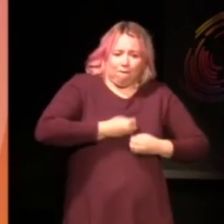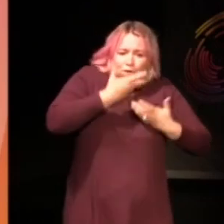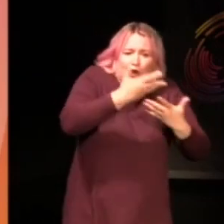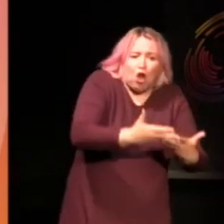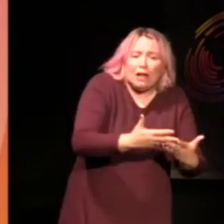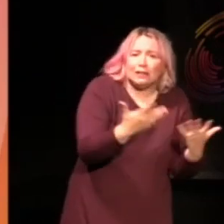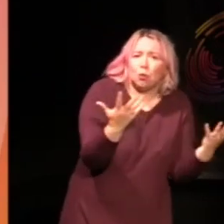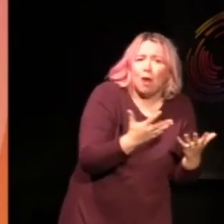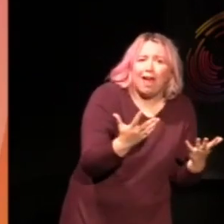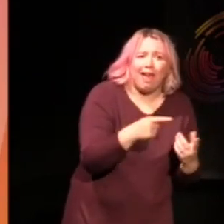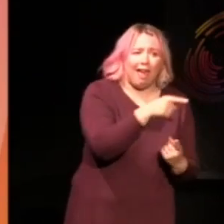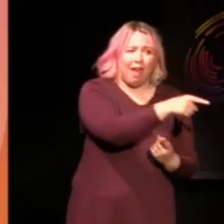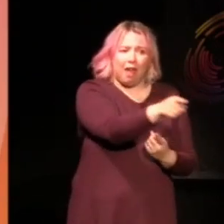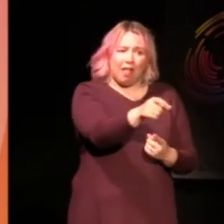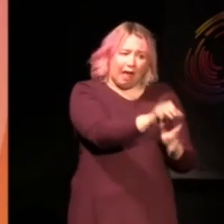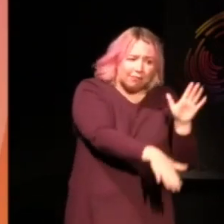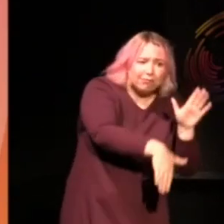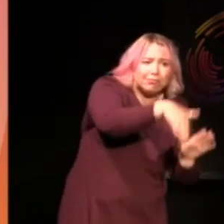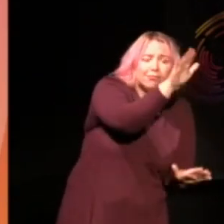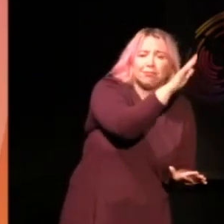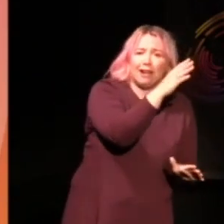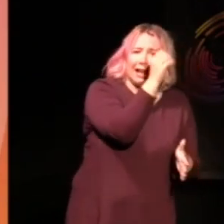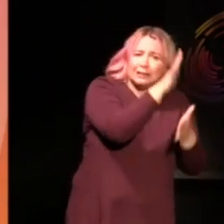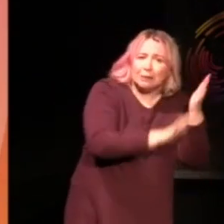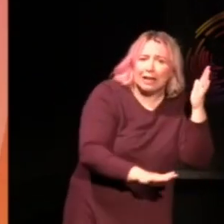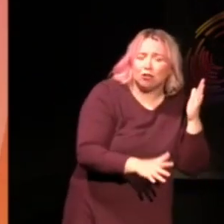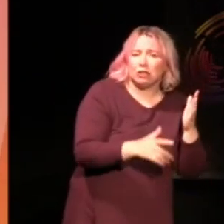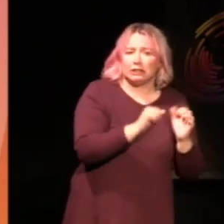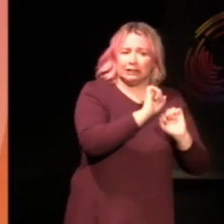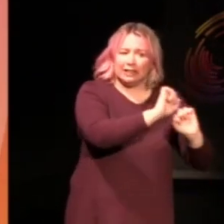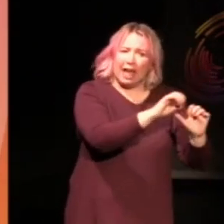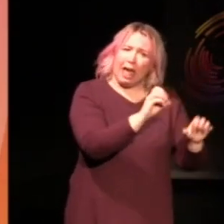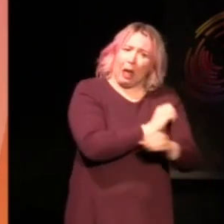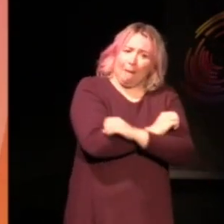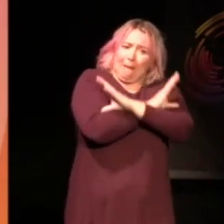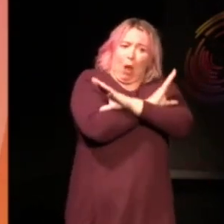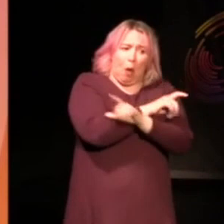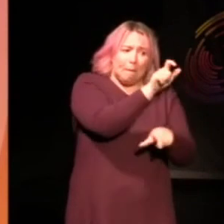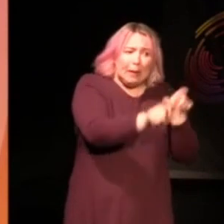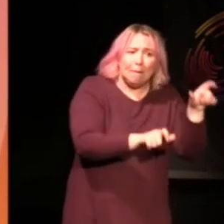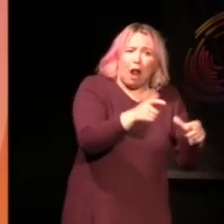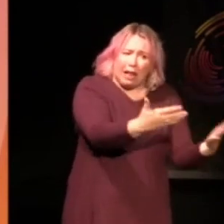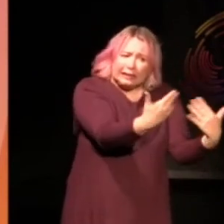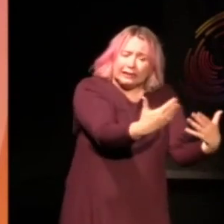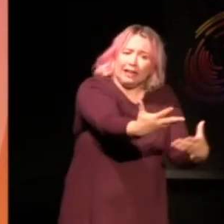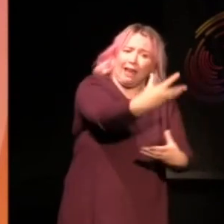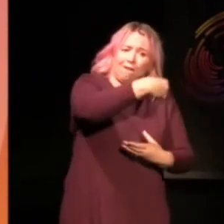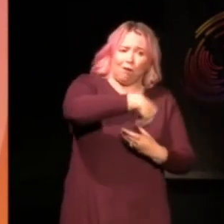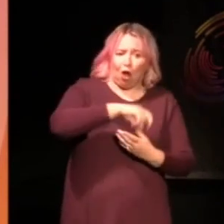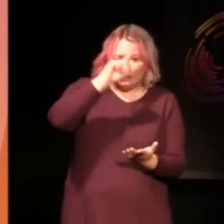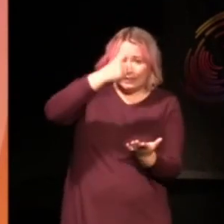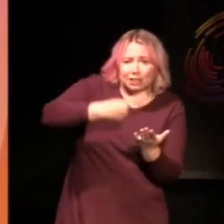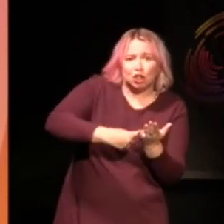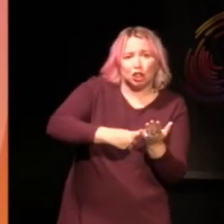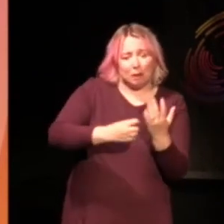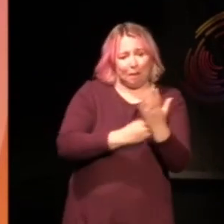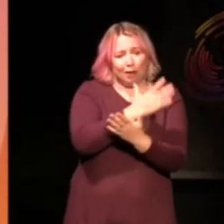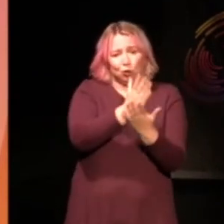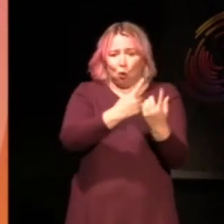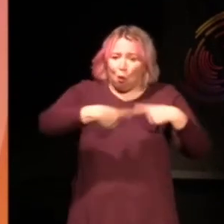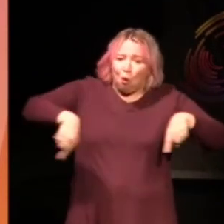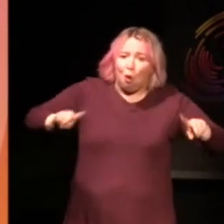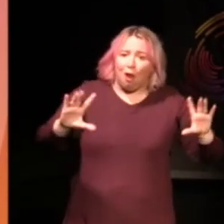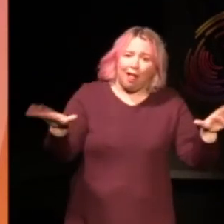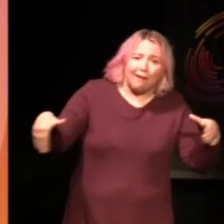periphery? I think we need to bring the periphery to the center. We need to empower the disempowered and take care of these inequalities, which are